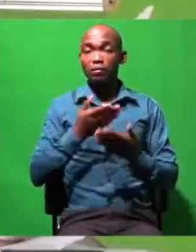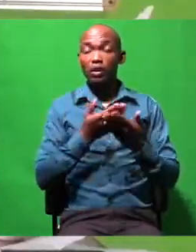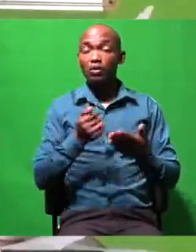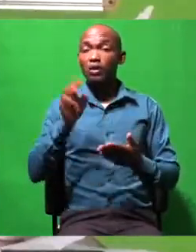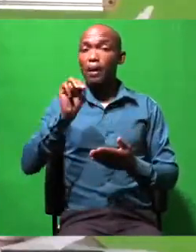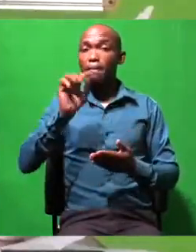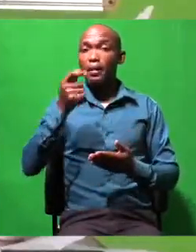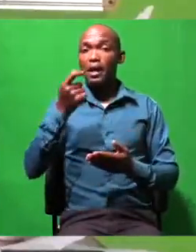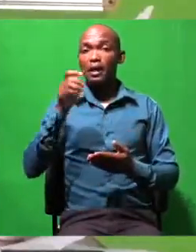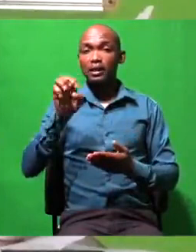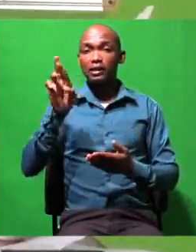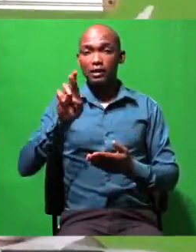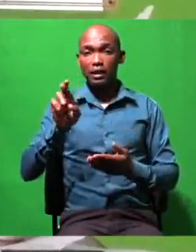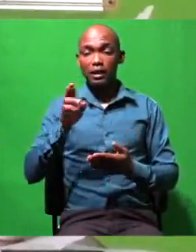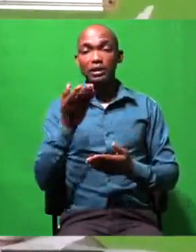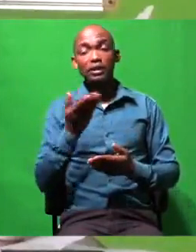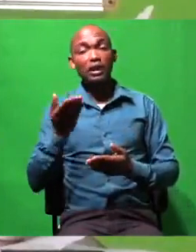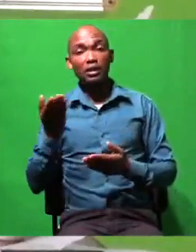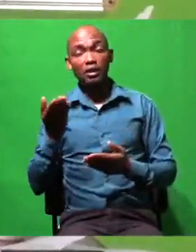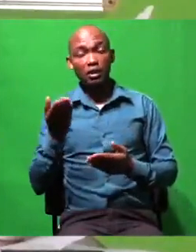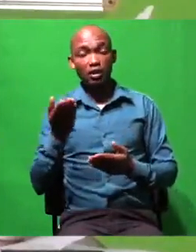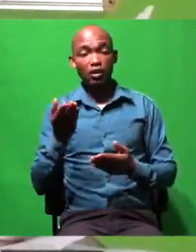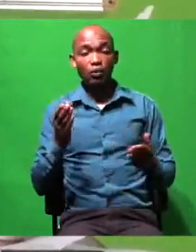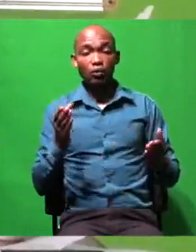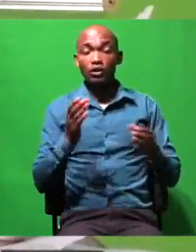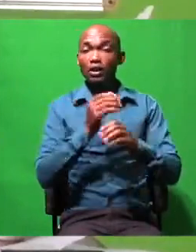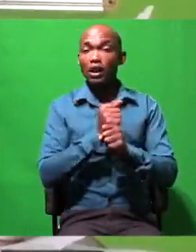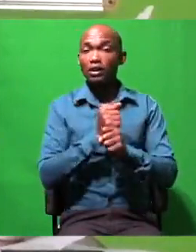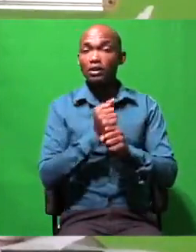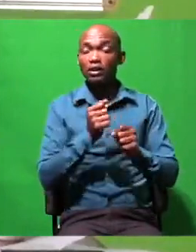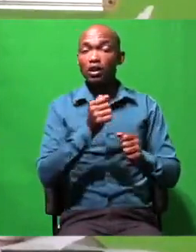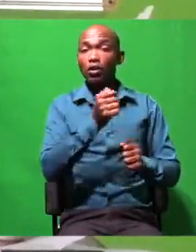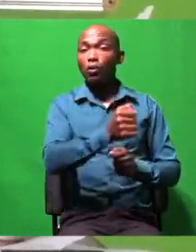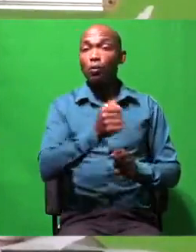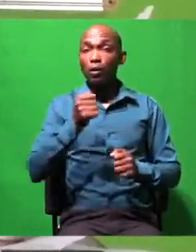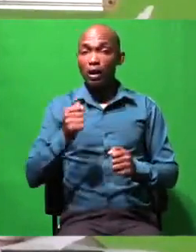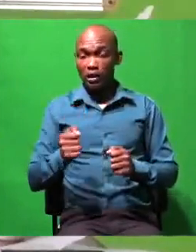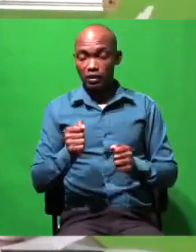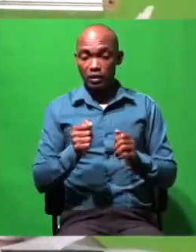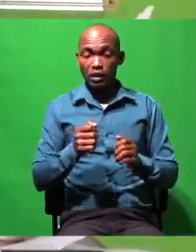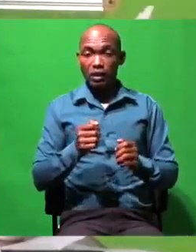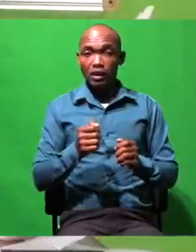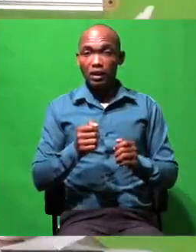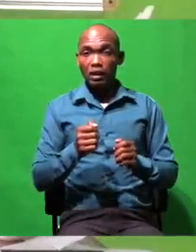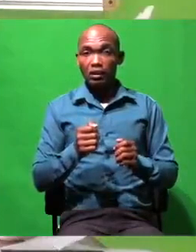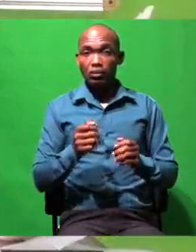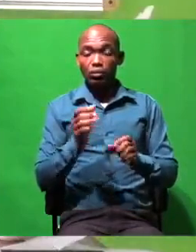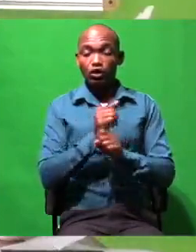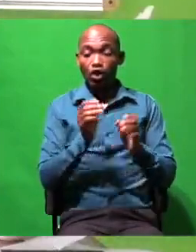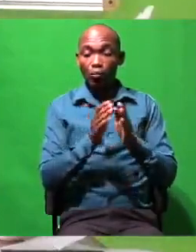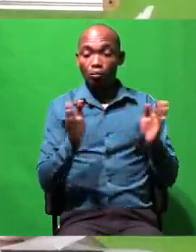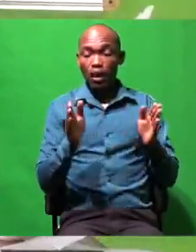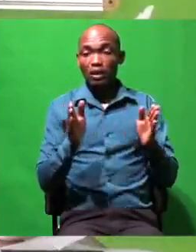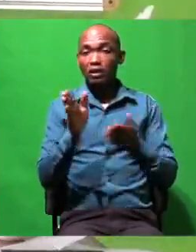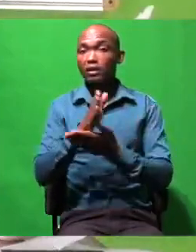anything that has weight or mass and occupied space. Anything